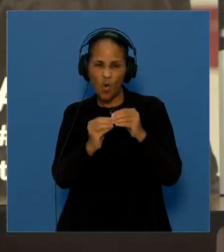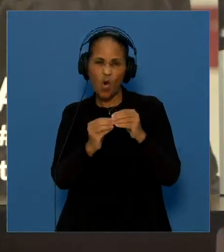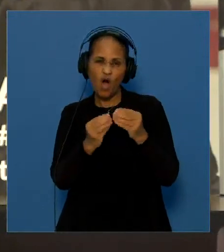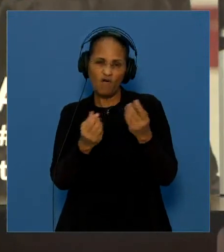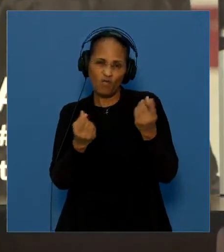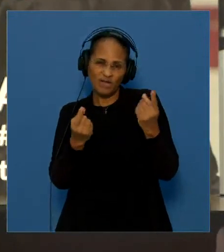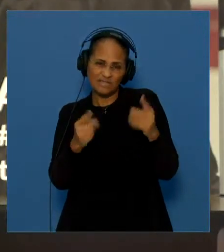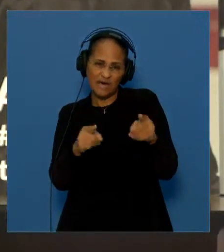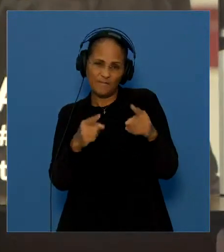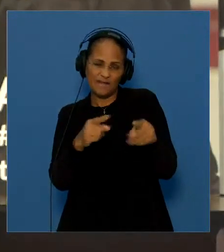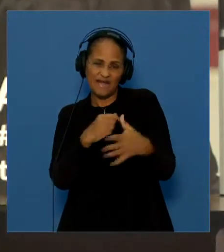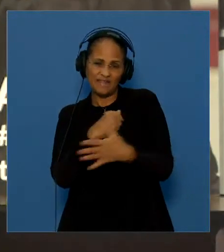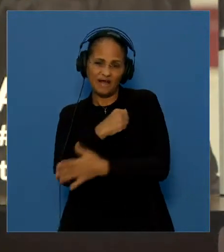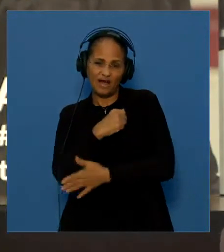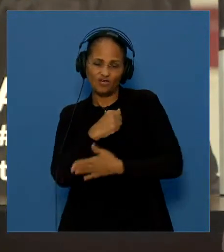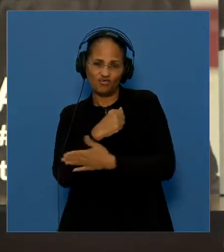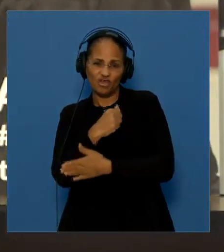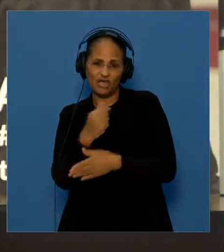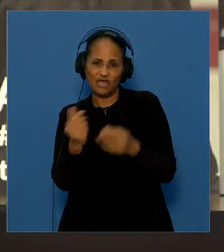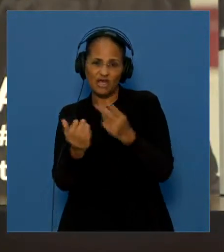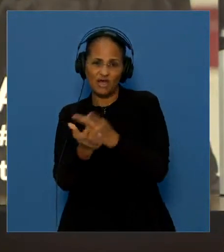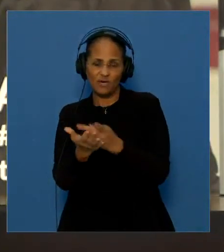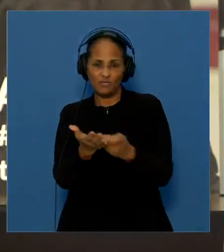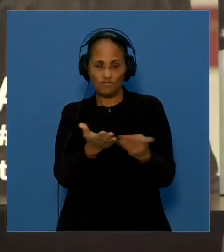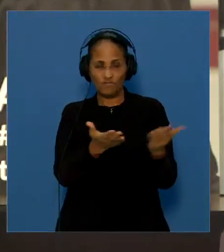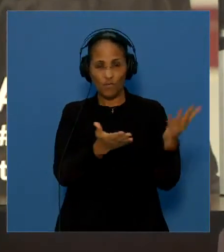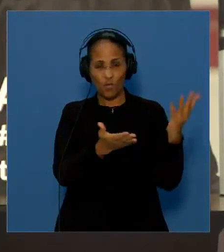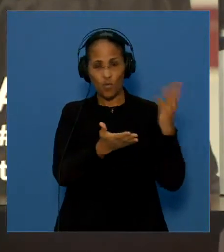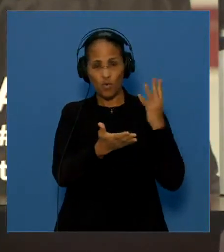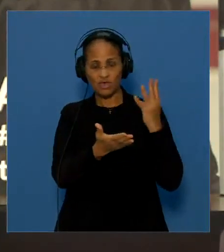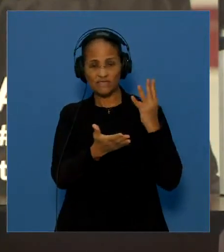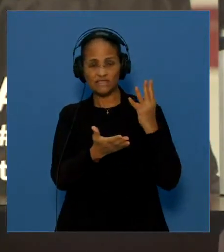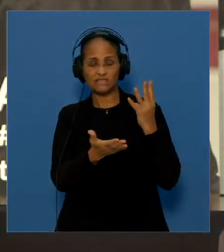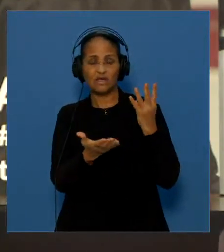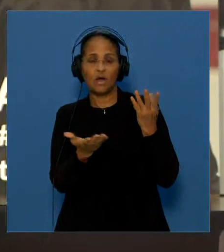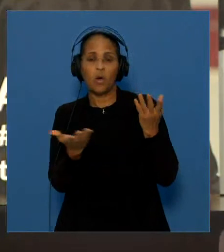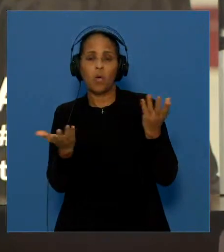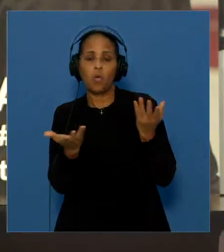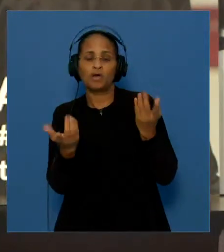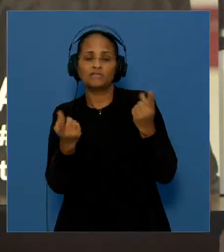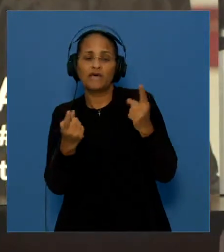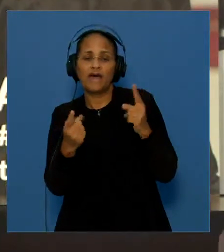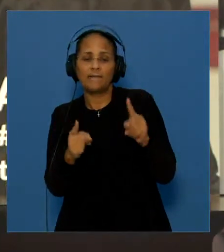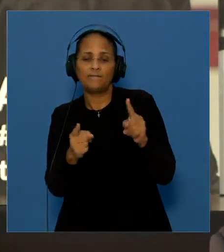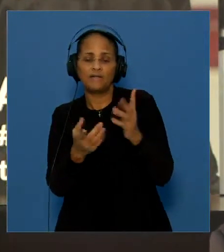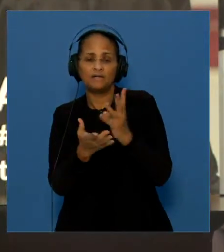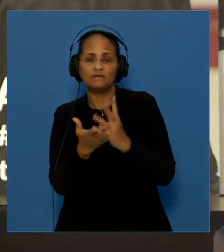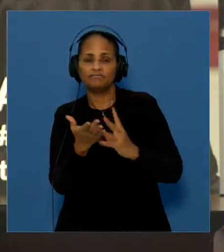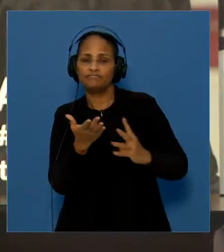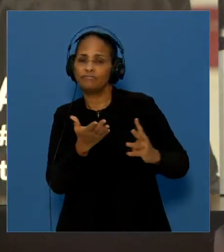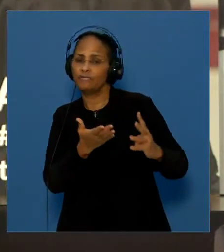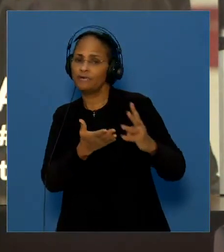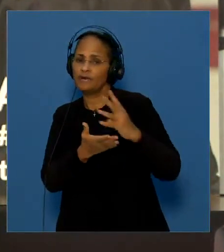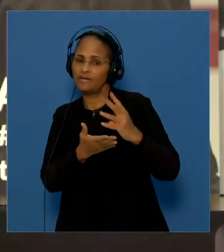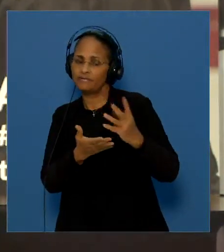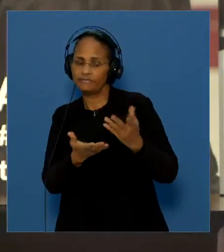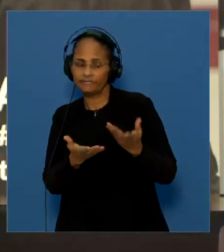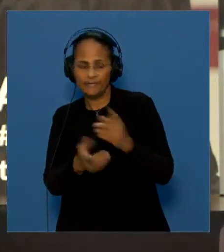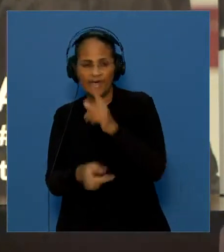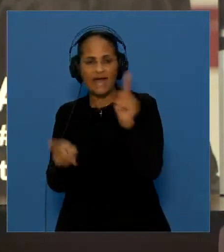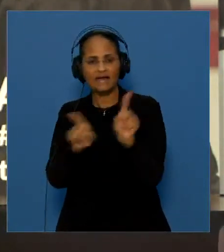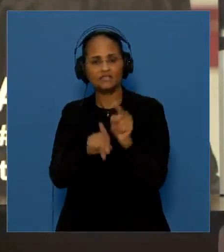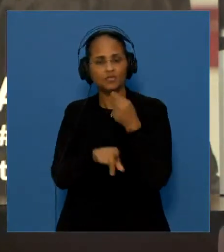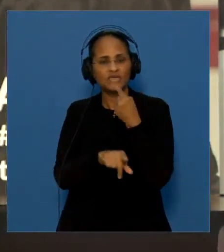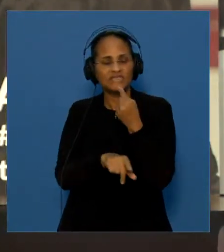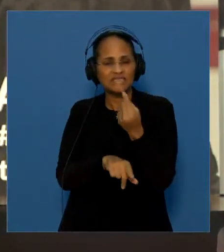taken place in the country over the past 3 to 4 weeks versus what may take place in the country over the next few weeks. As we have